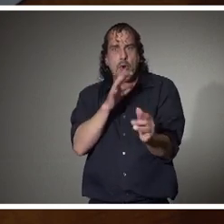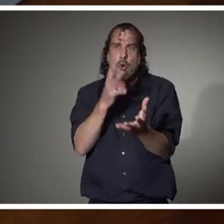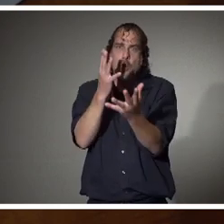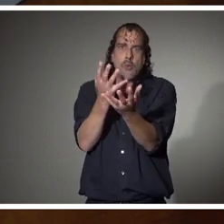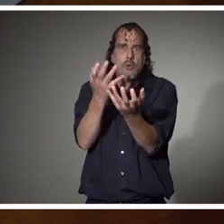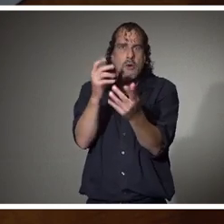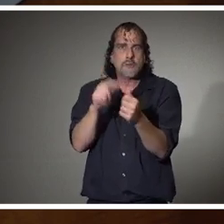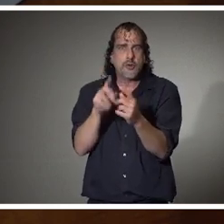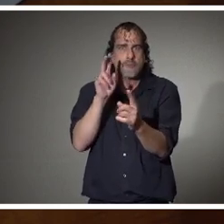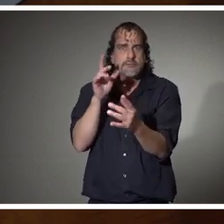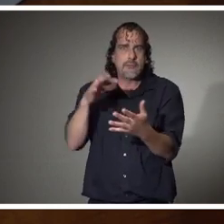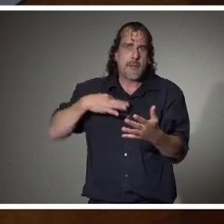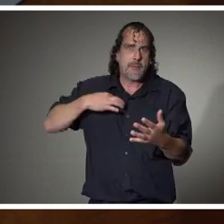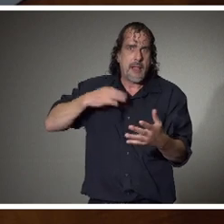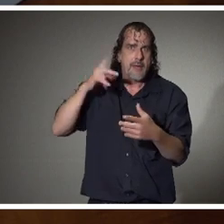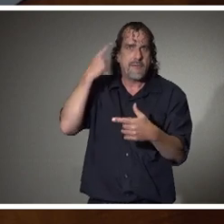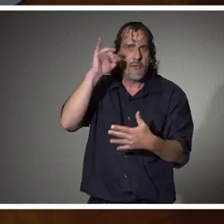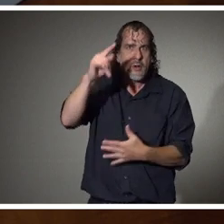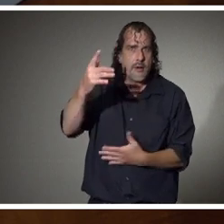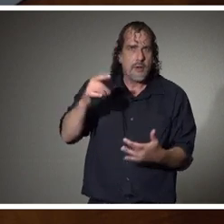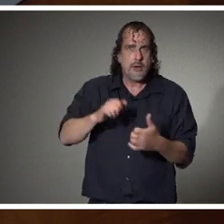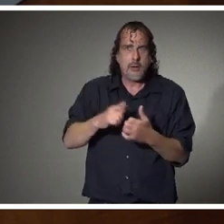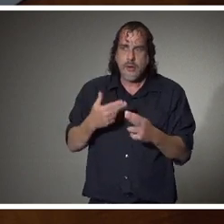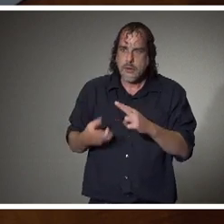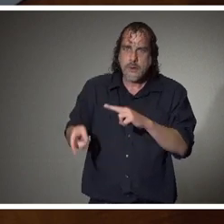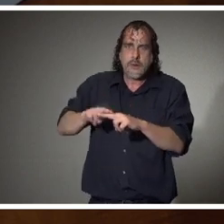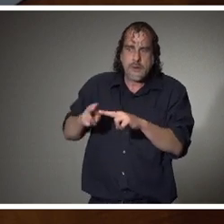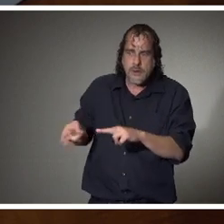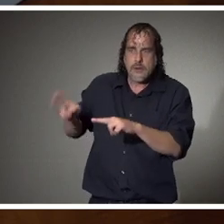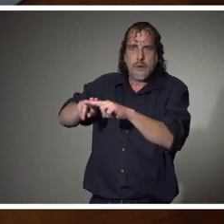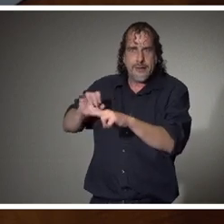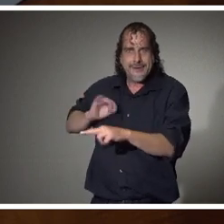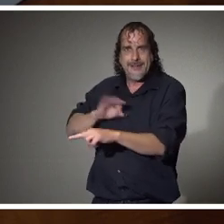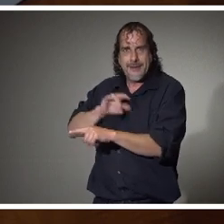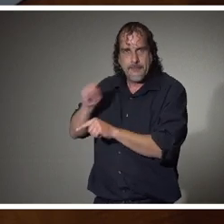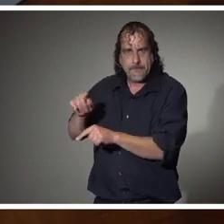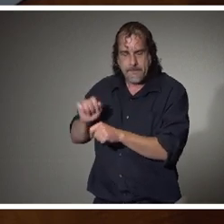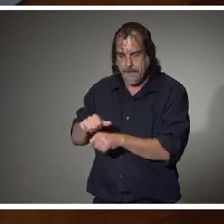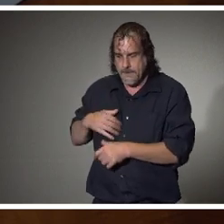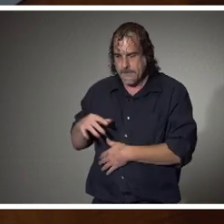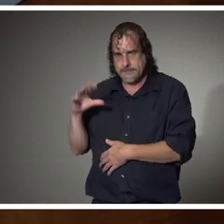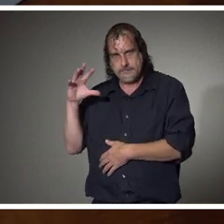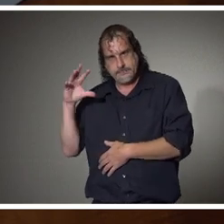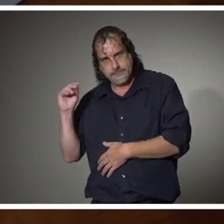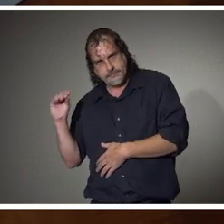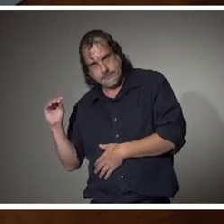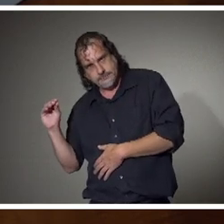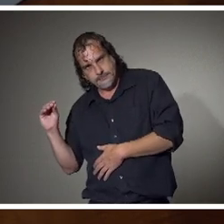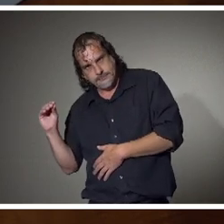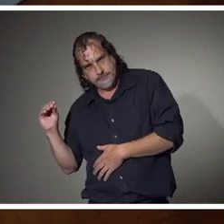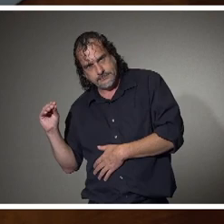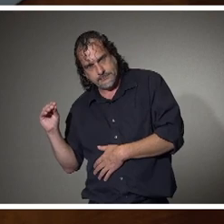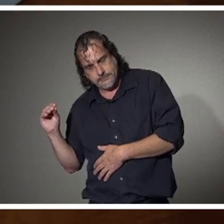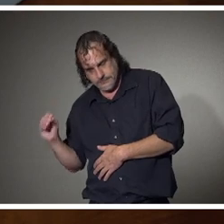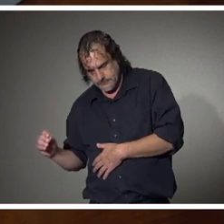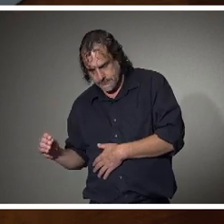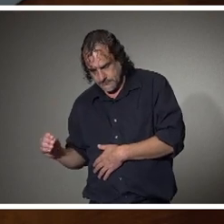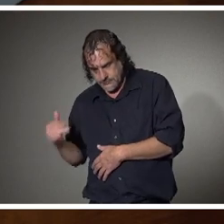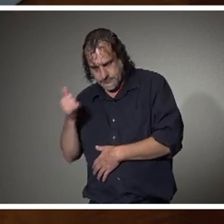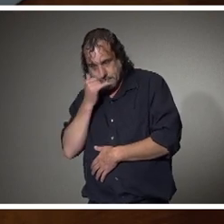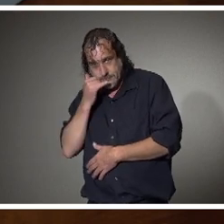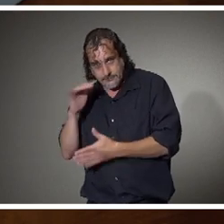build capacity, which we're working very hard to do every single day, as you know, we have gone from 50 employees in a call center that was